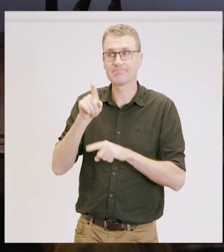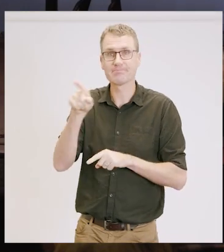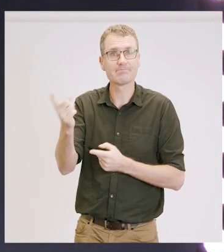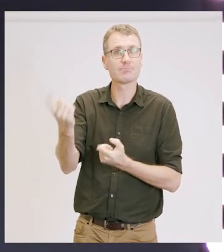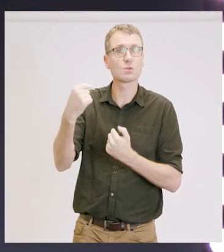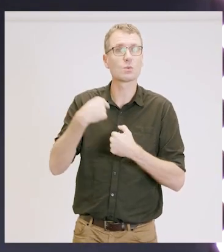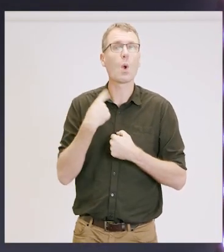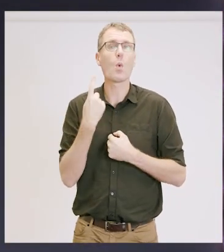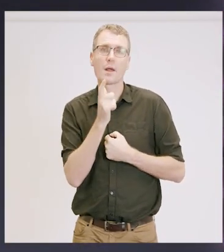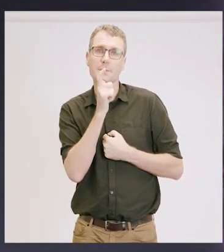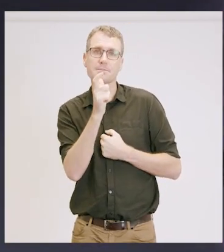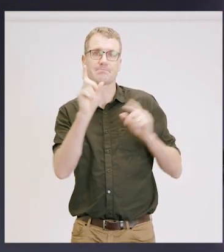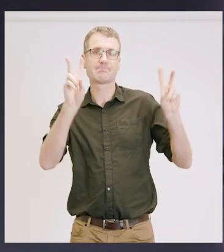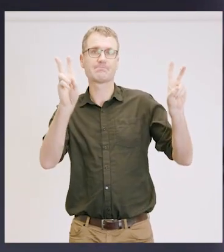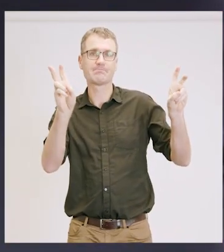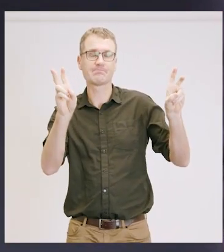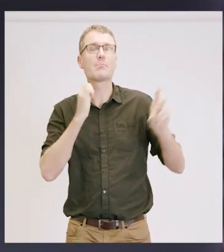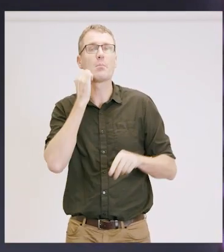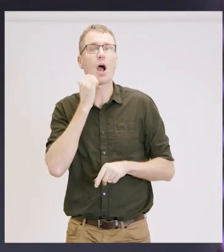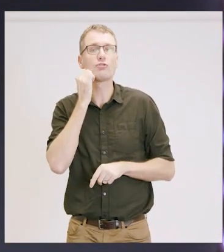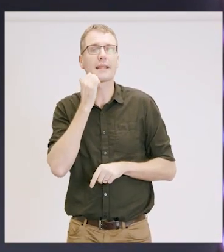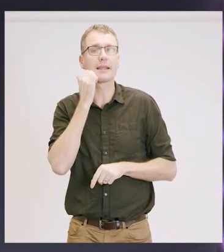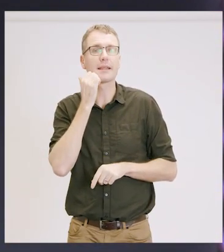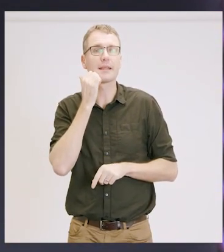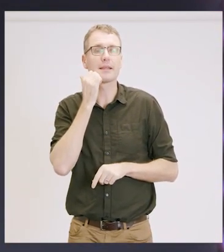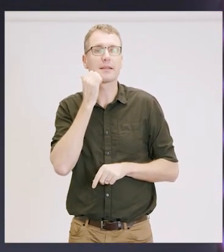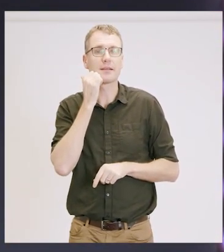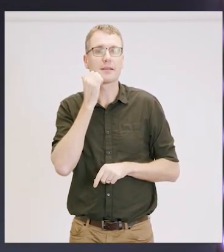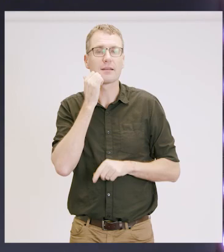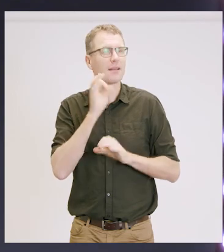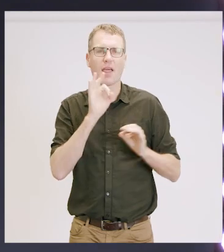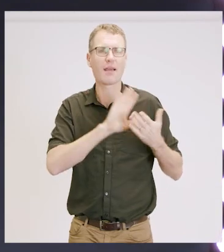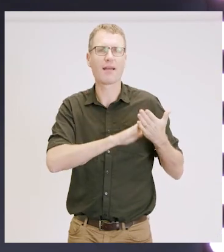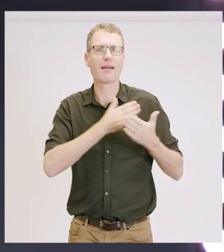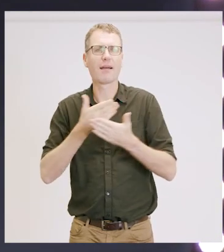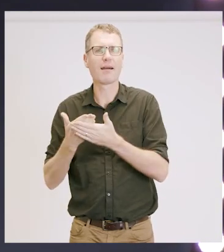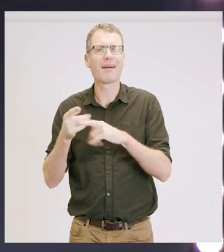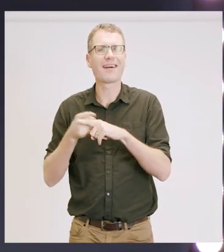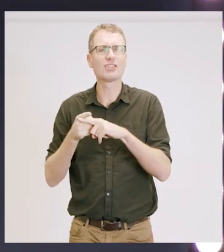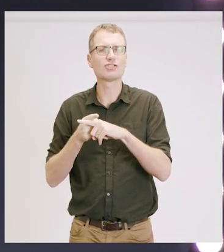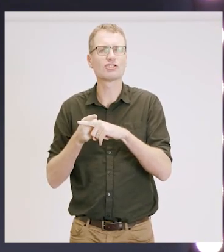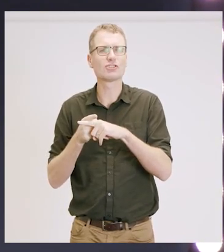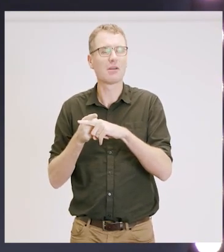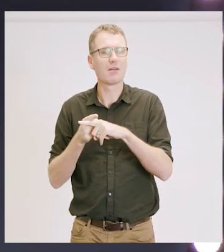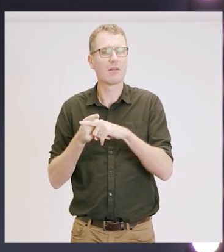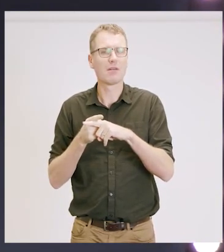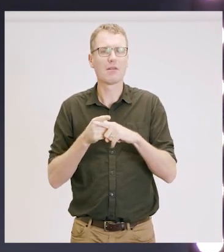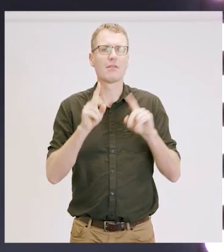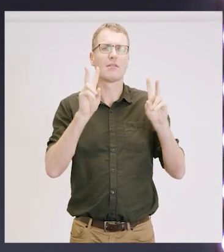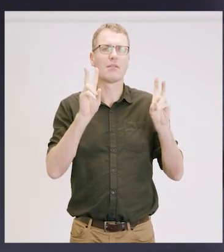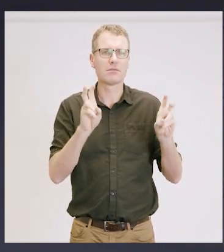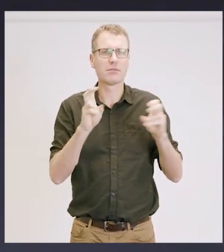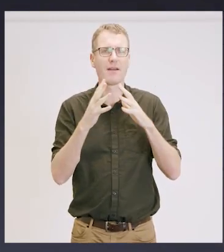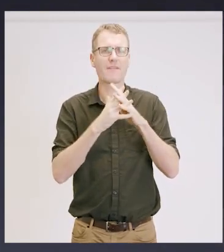Māori for this that really doesn't have a Western English equivalent is the word whanongatanga.